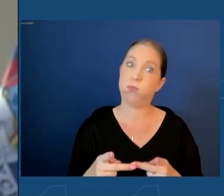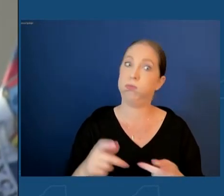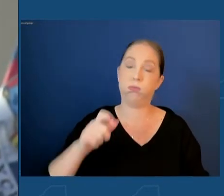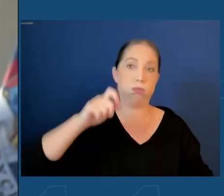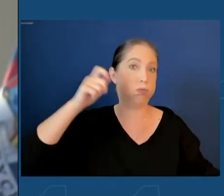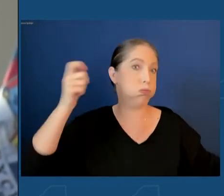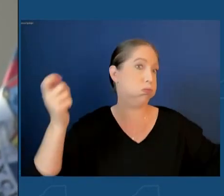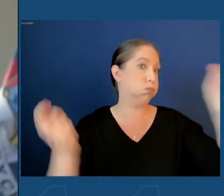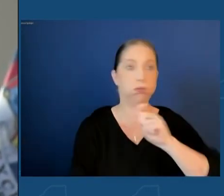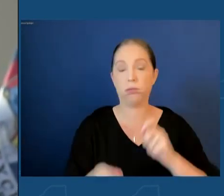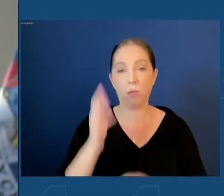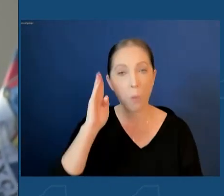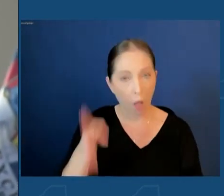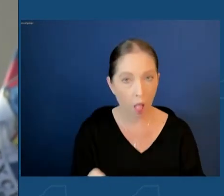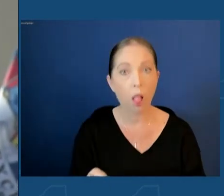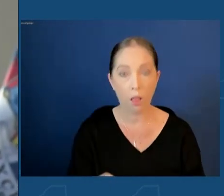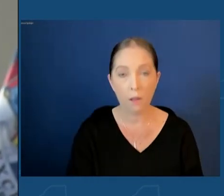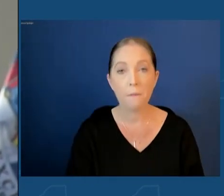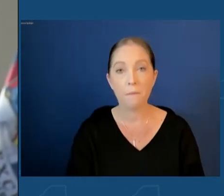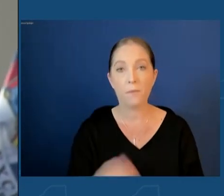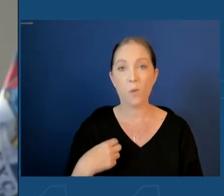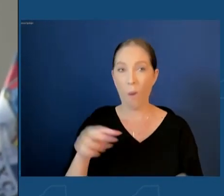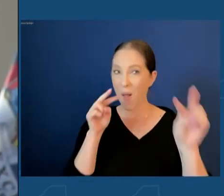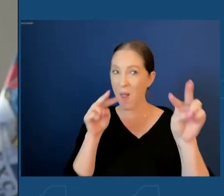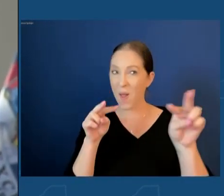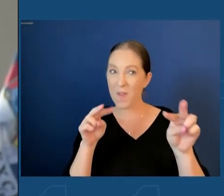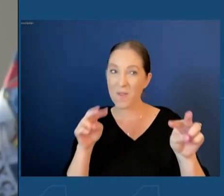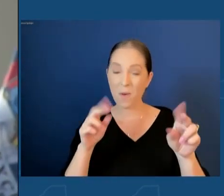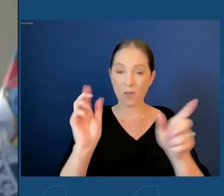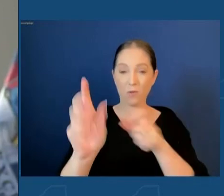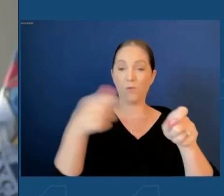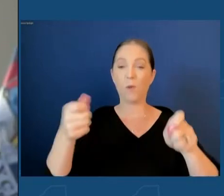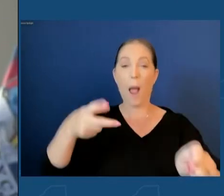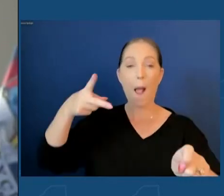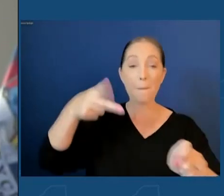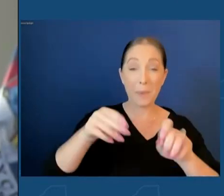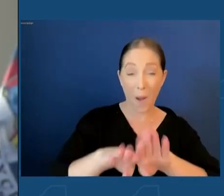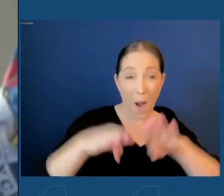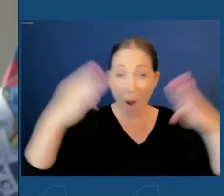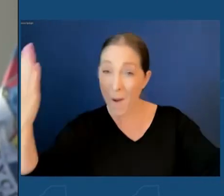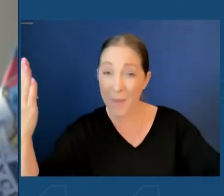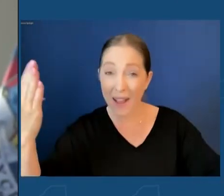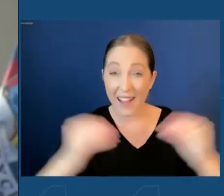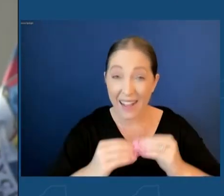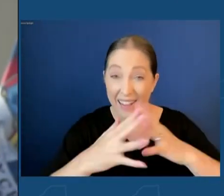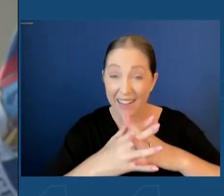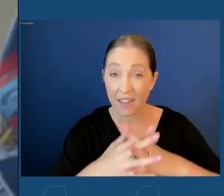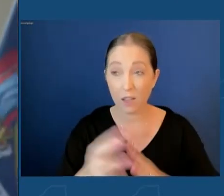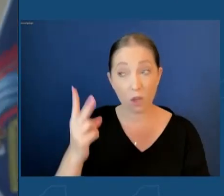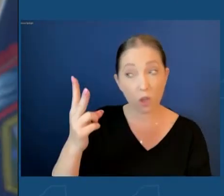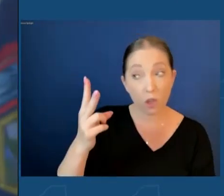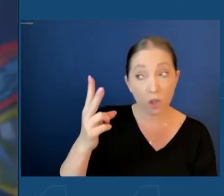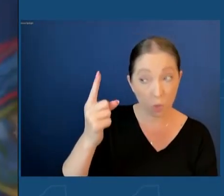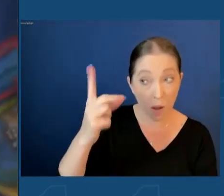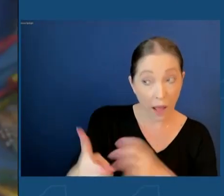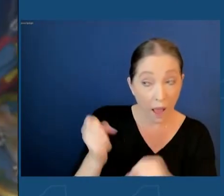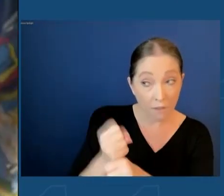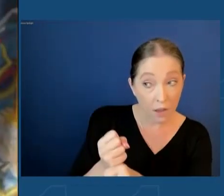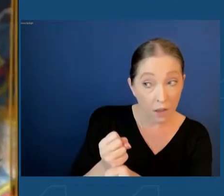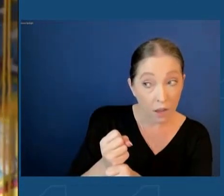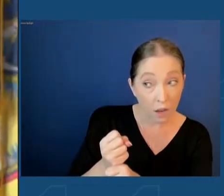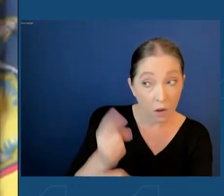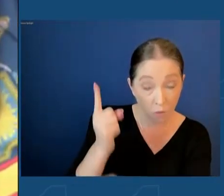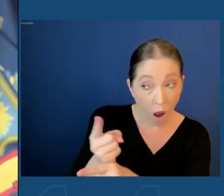what I look forward to cutting the ribbon on in just about 2.5 years. Phil? February 2025. Okay, hold you to